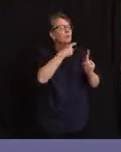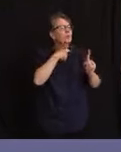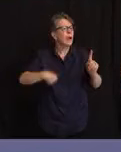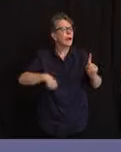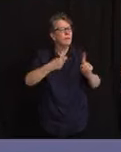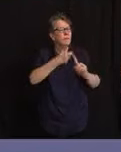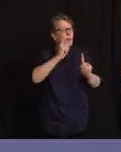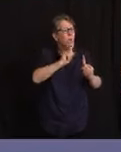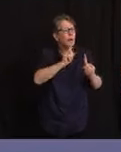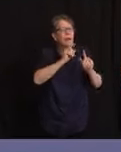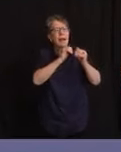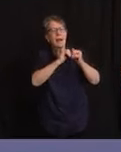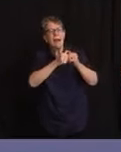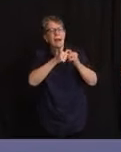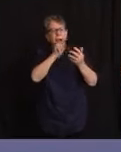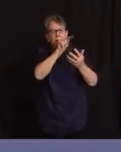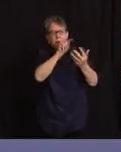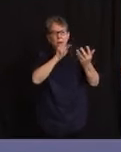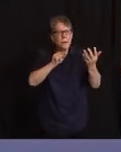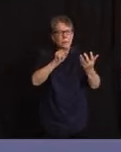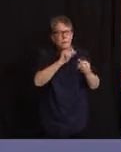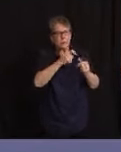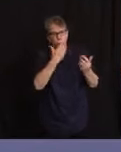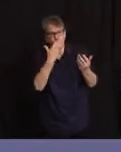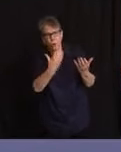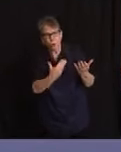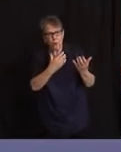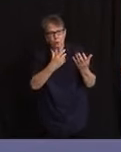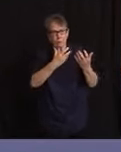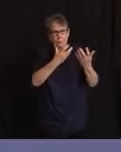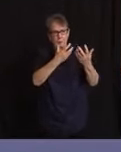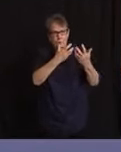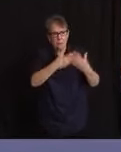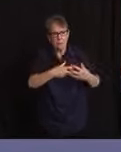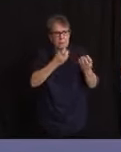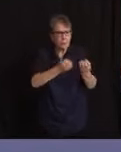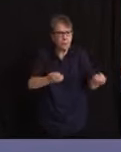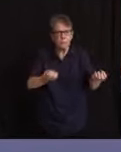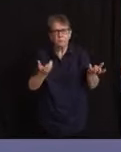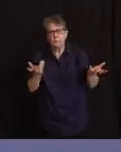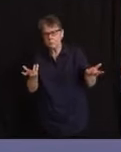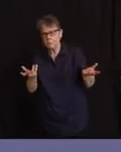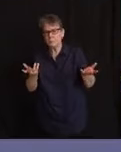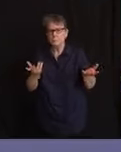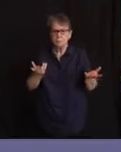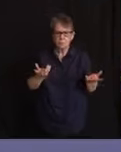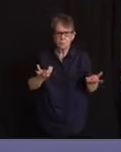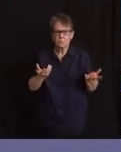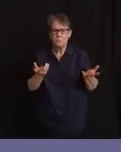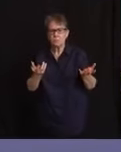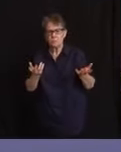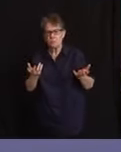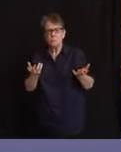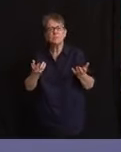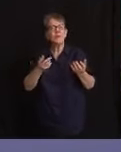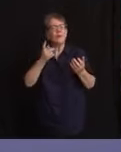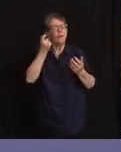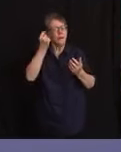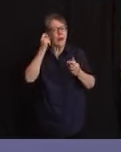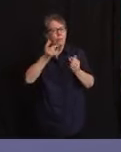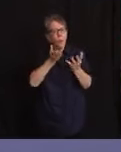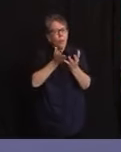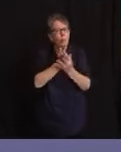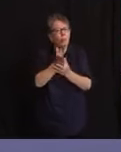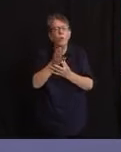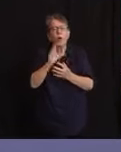back to being a U.S. ambassador. That's a fact of life. But we've seen no evidence of anything untoward on that.